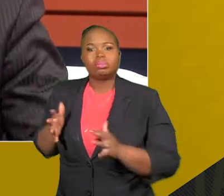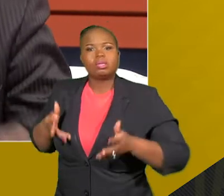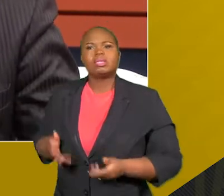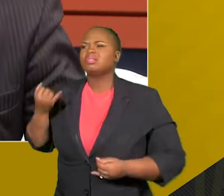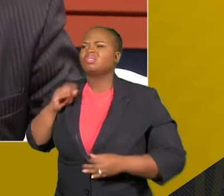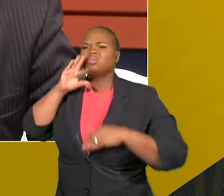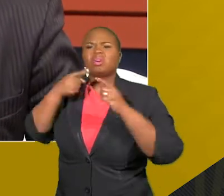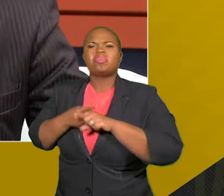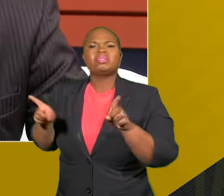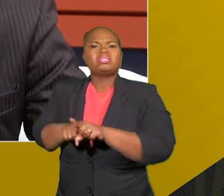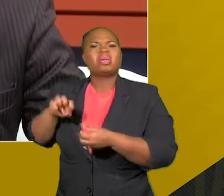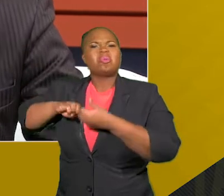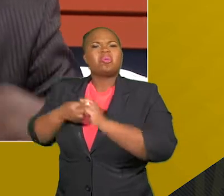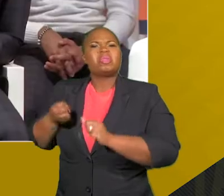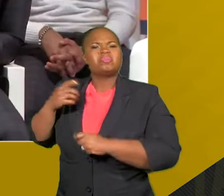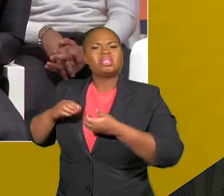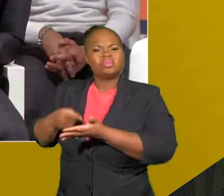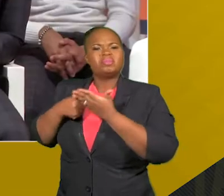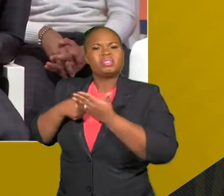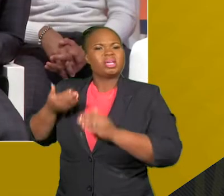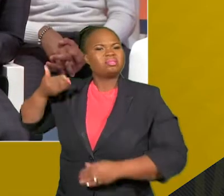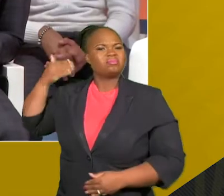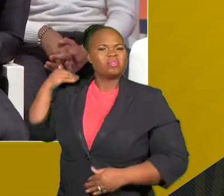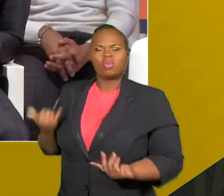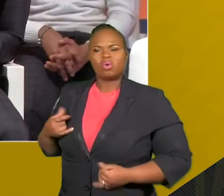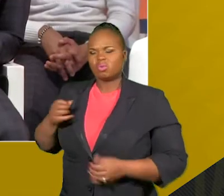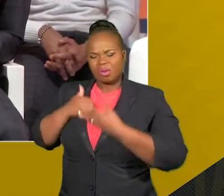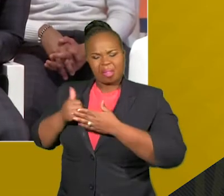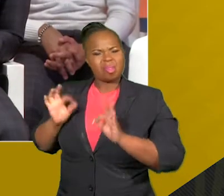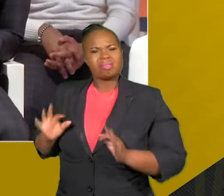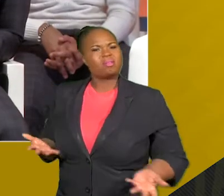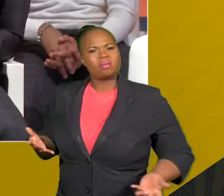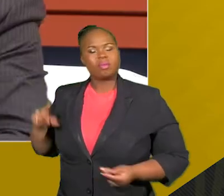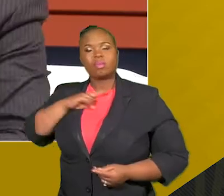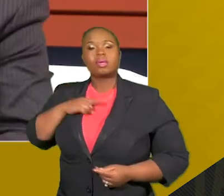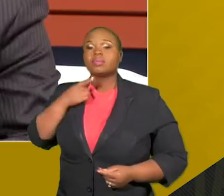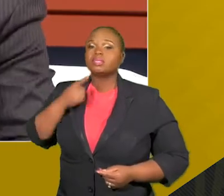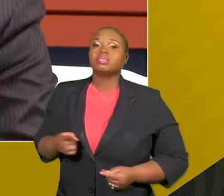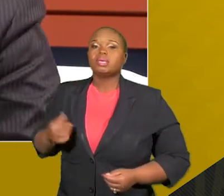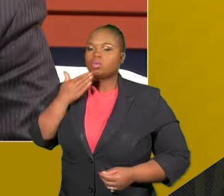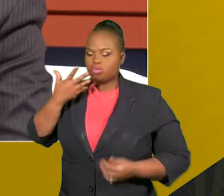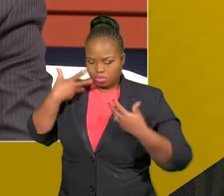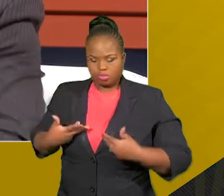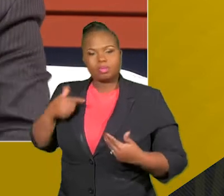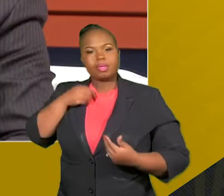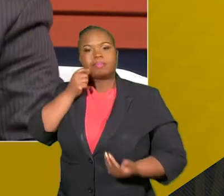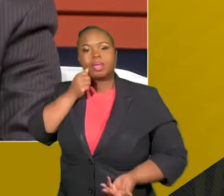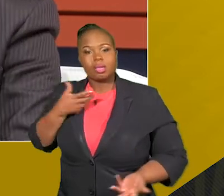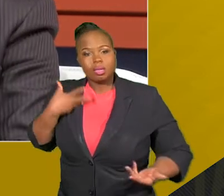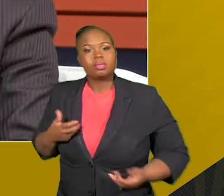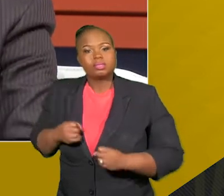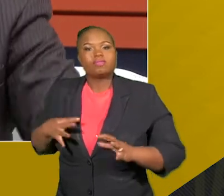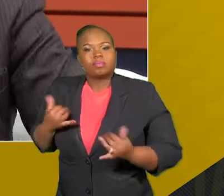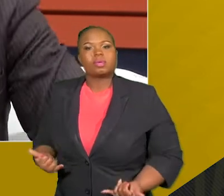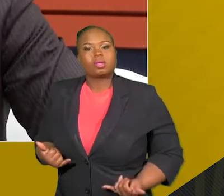and still talk about the very same problems that we've been talking about, it's not gonna help. What I'm saying is, who do I want to be as a man, mean from